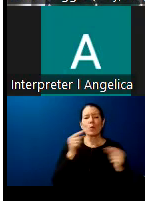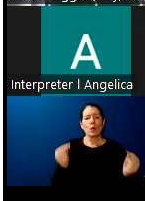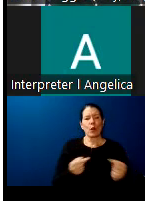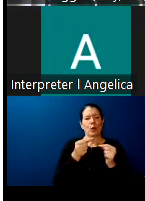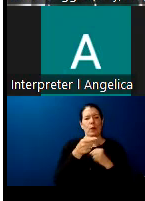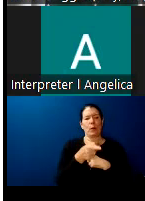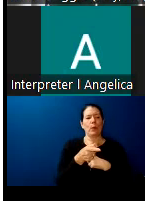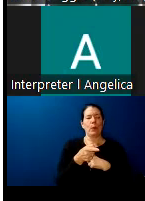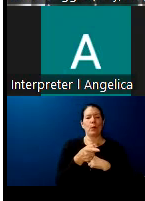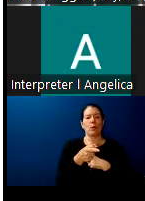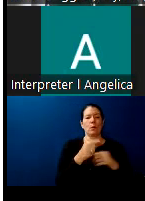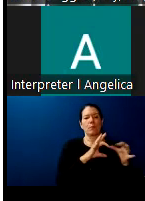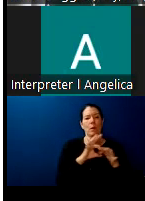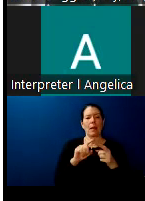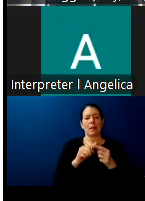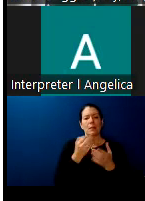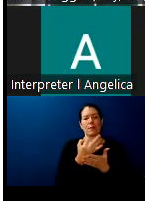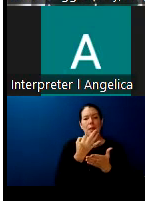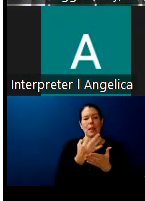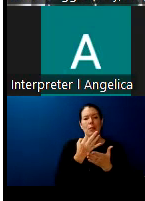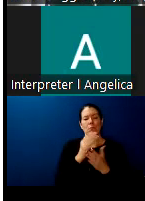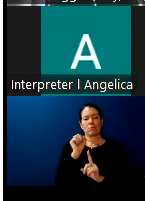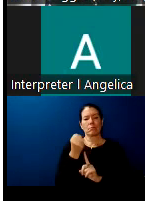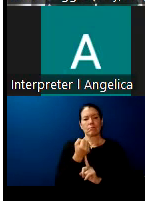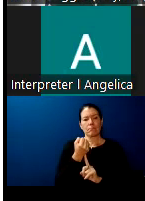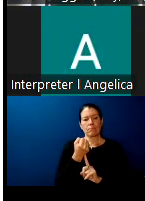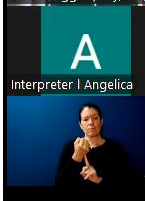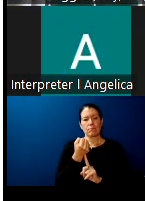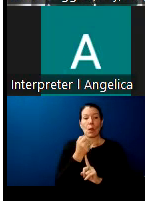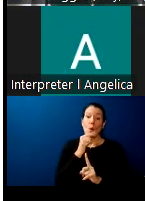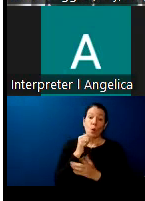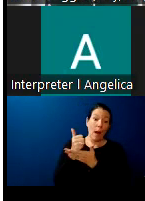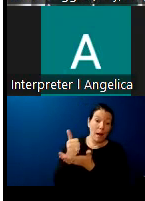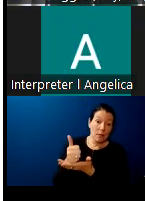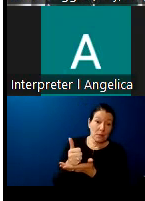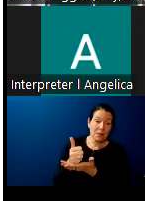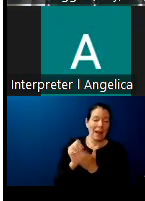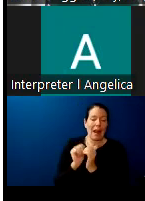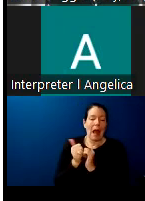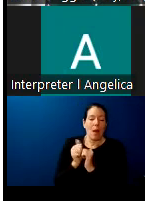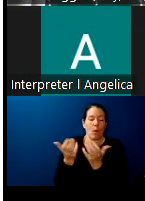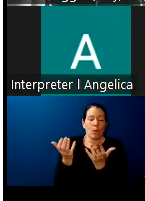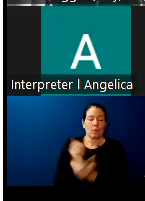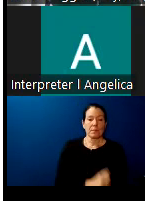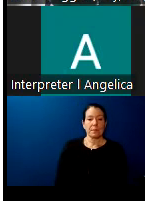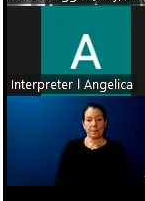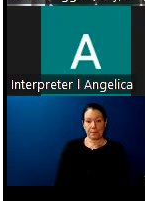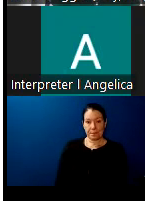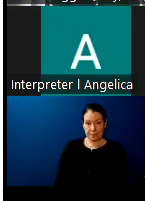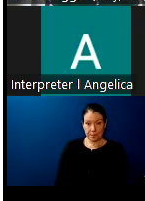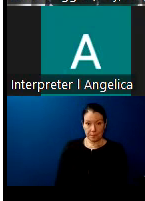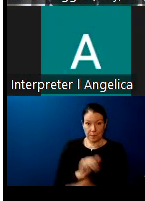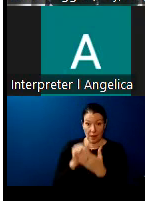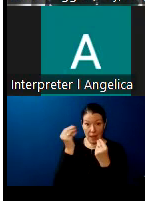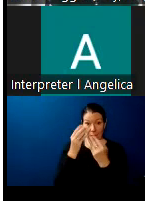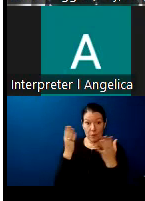in terms of your financial situation? Who has helped you, and how have they done that? This